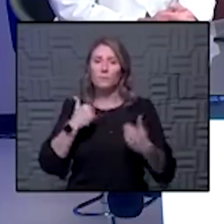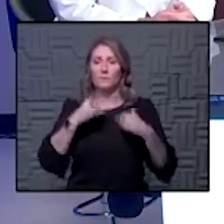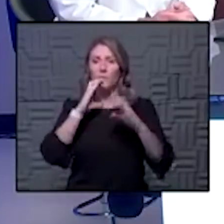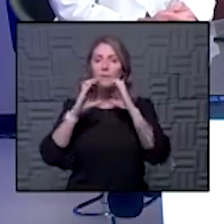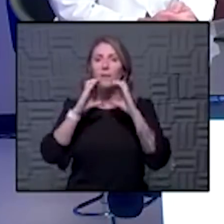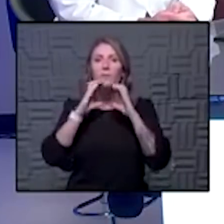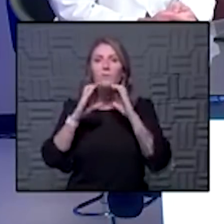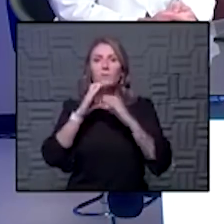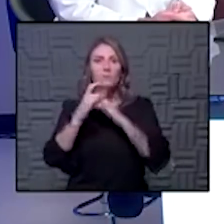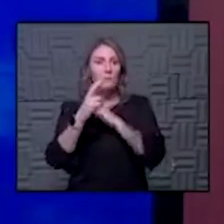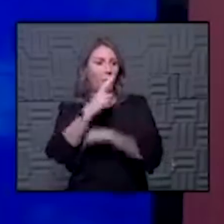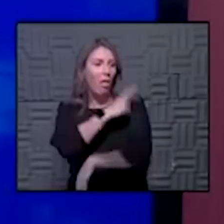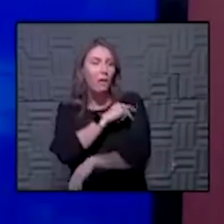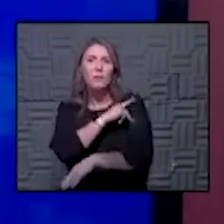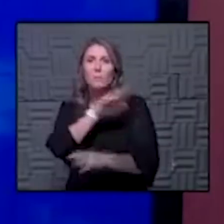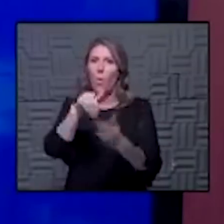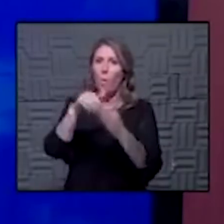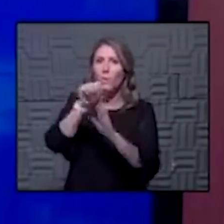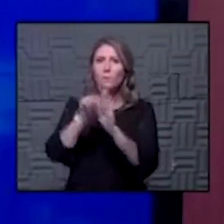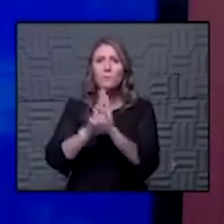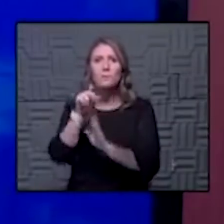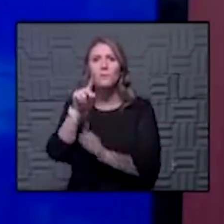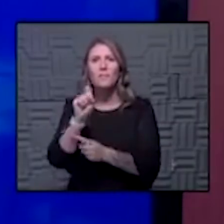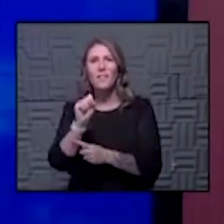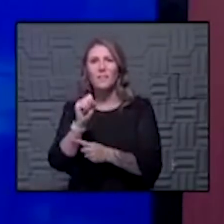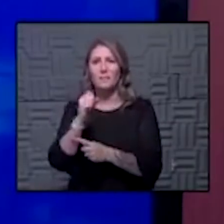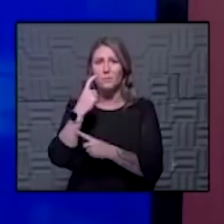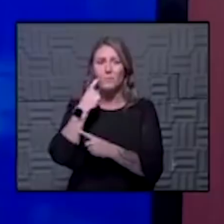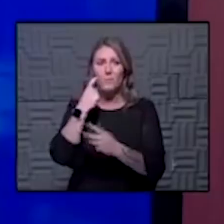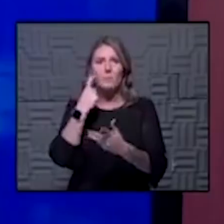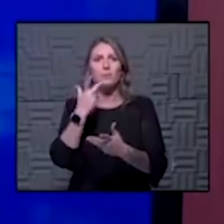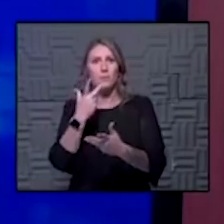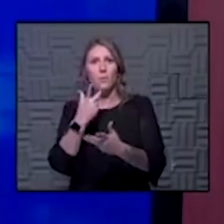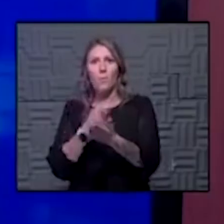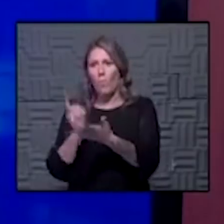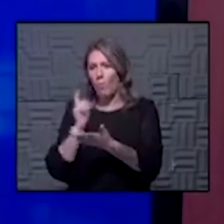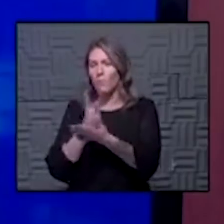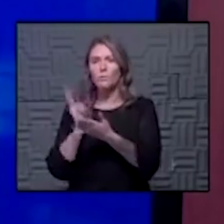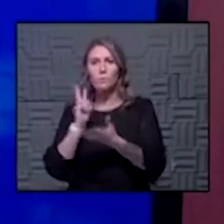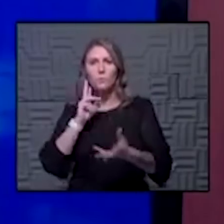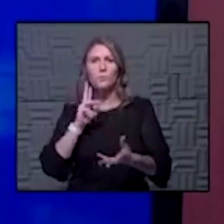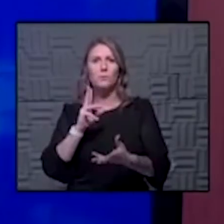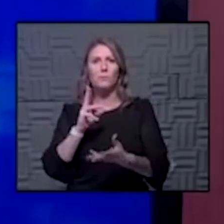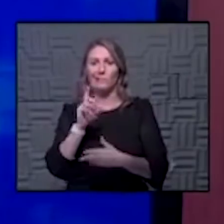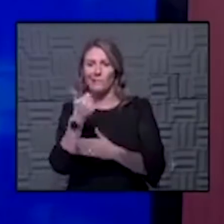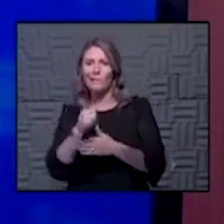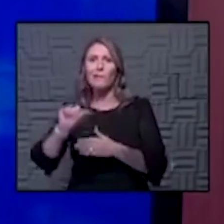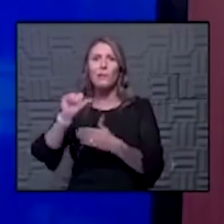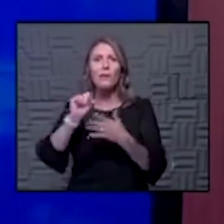with hospitals across the state of Kansas, for example, in the last week or two, asking if we have any options for